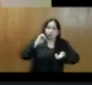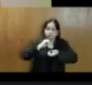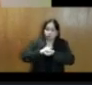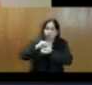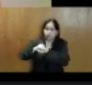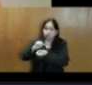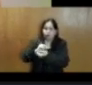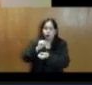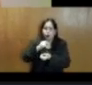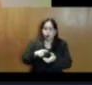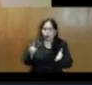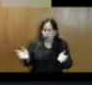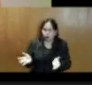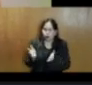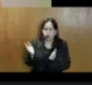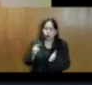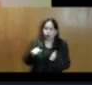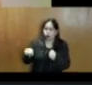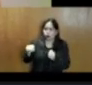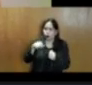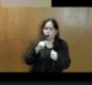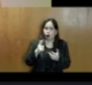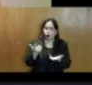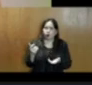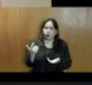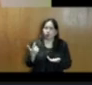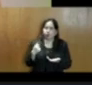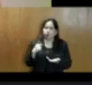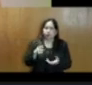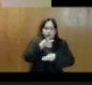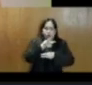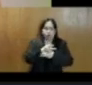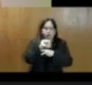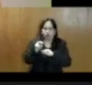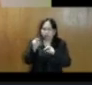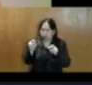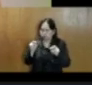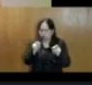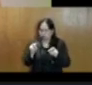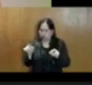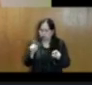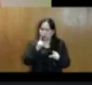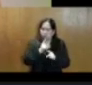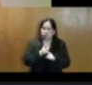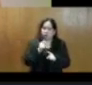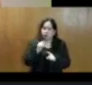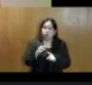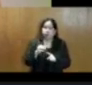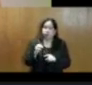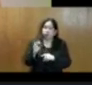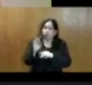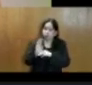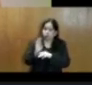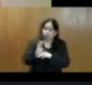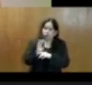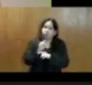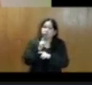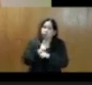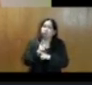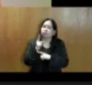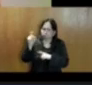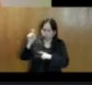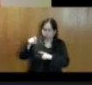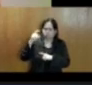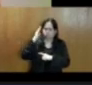also bring their marshals to court to make sure that industry is able to say, this is what we